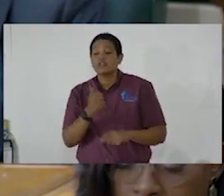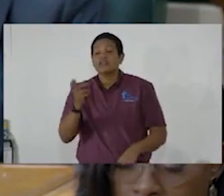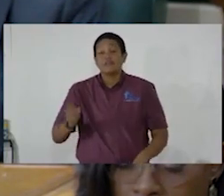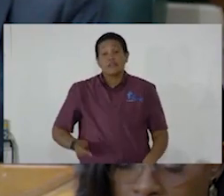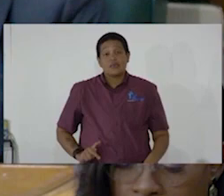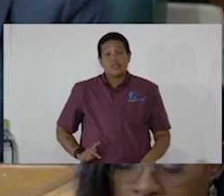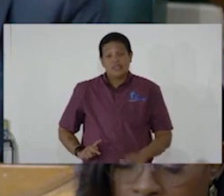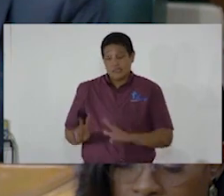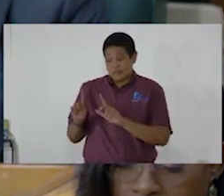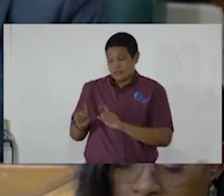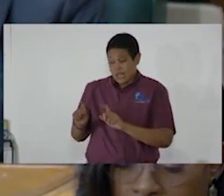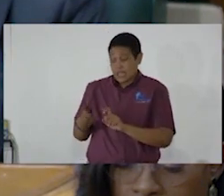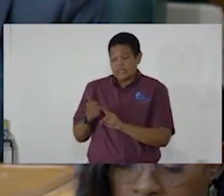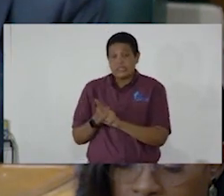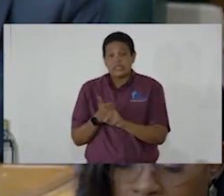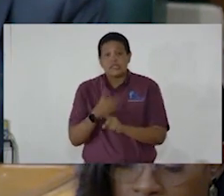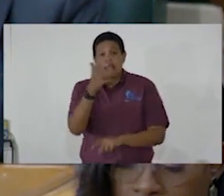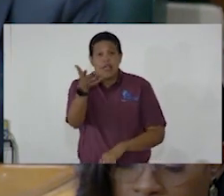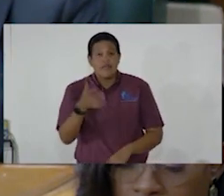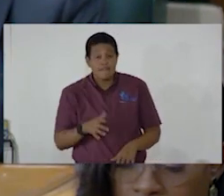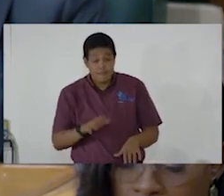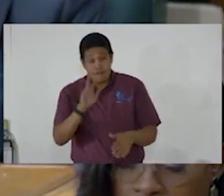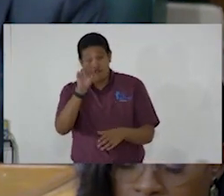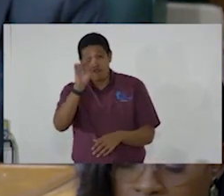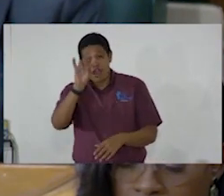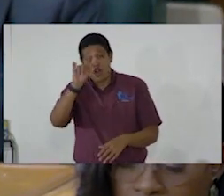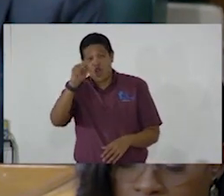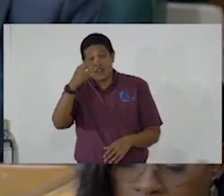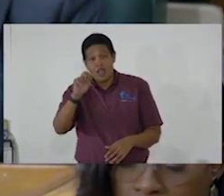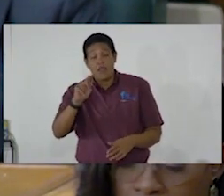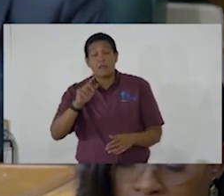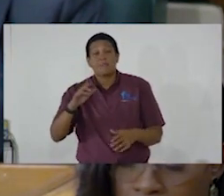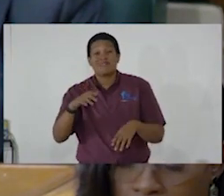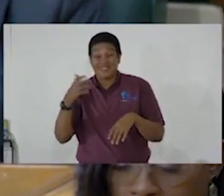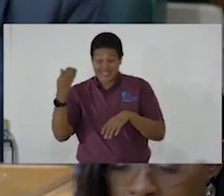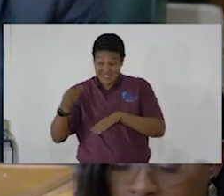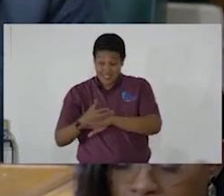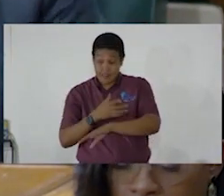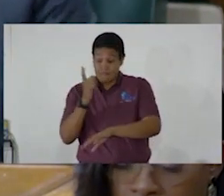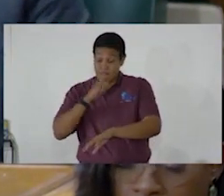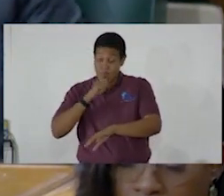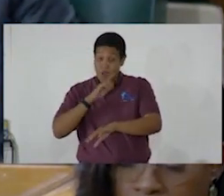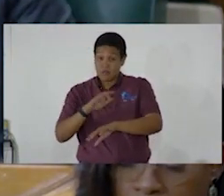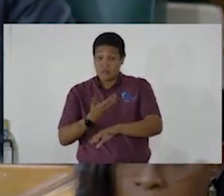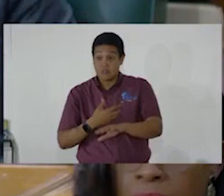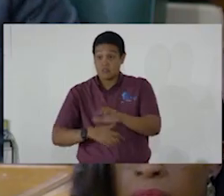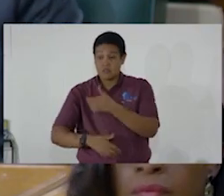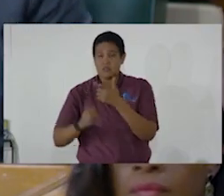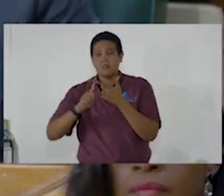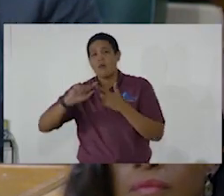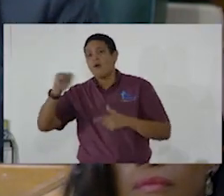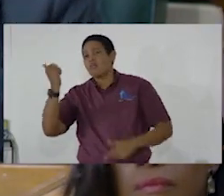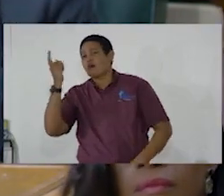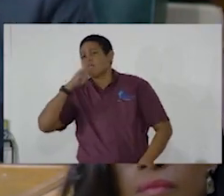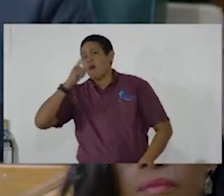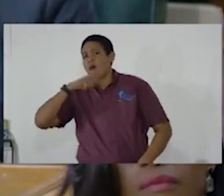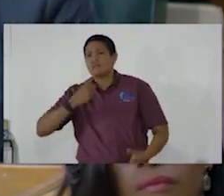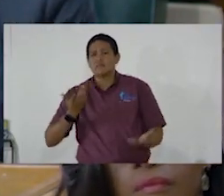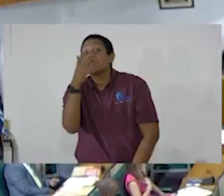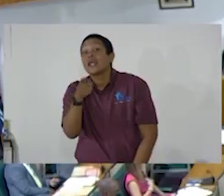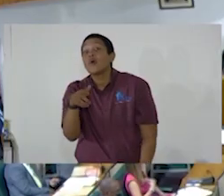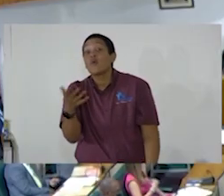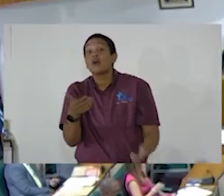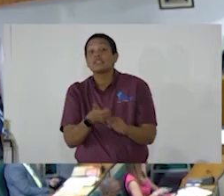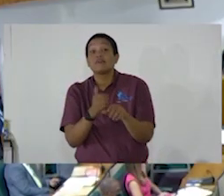dialysis, radiotherapy and chemotherapy, artificial limbs and other prosthetics, root